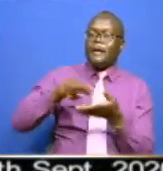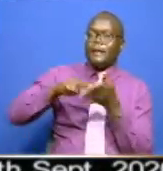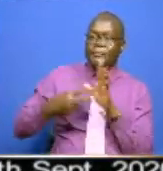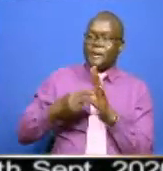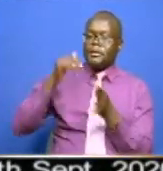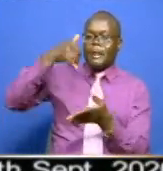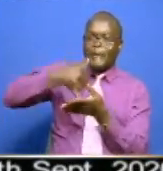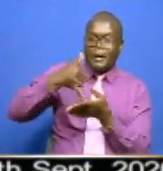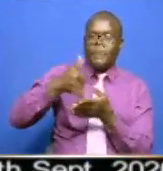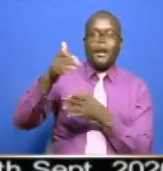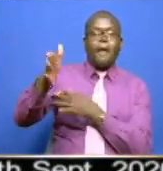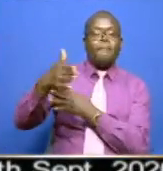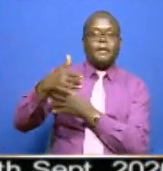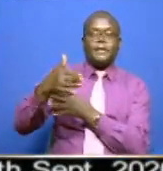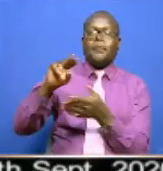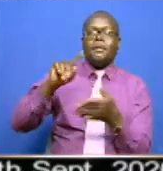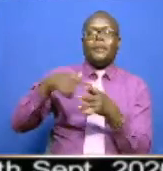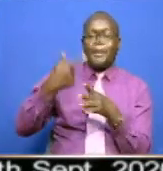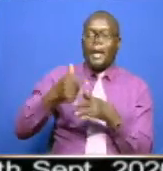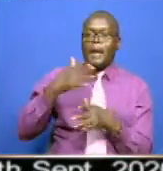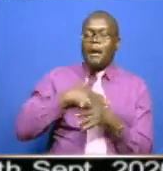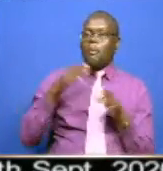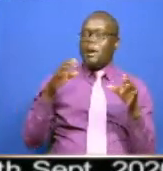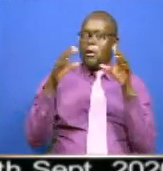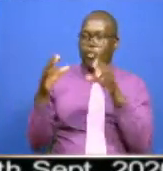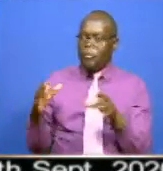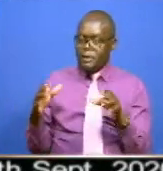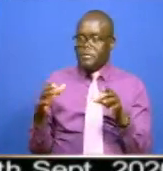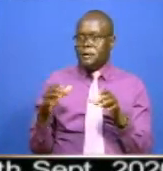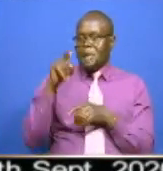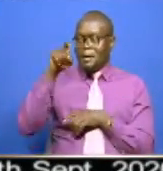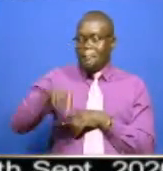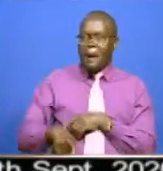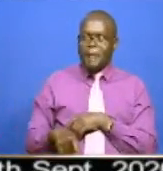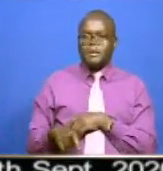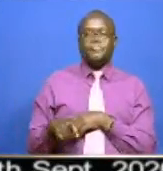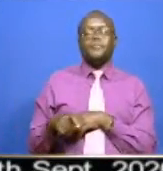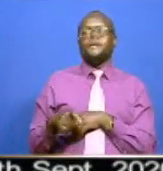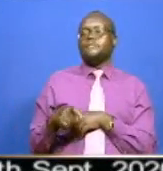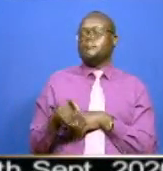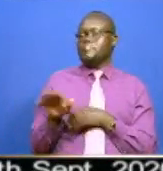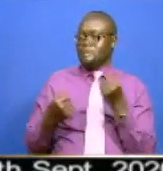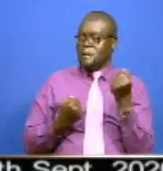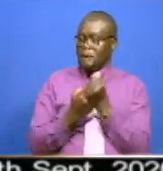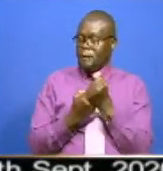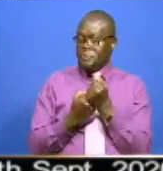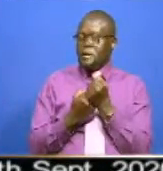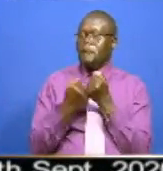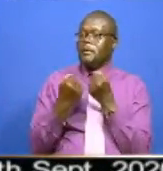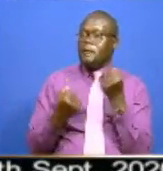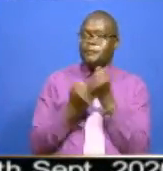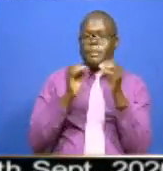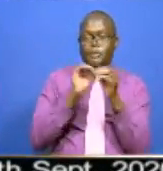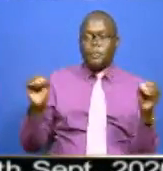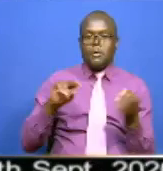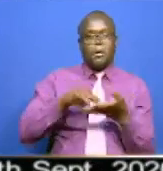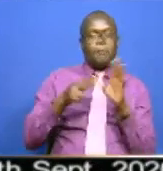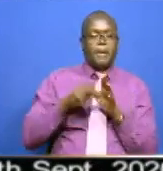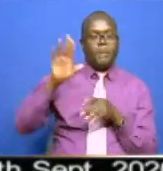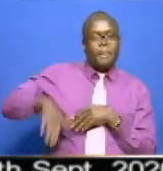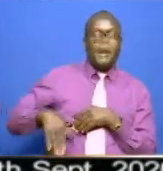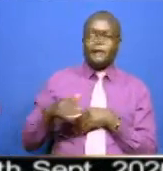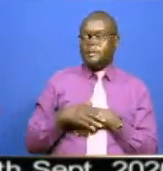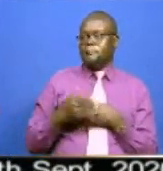including fishing, then our communities are going to remain disadvantaged for many years to come. The